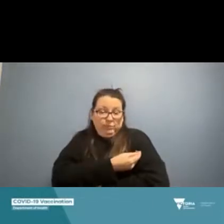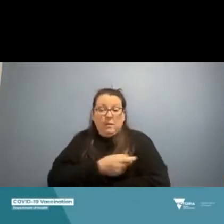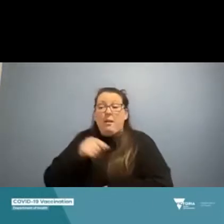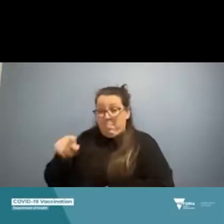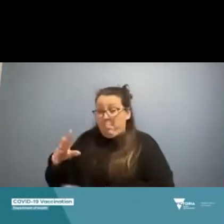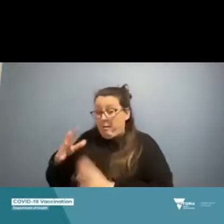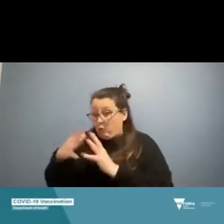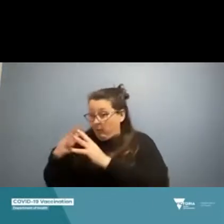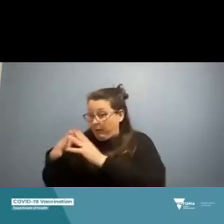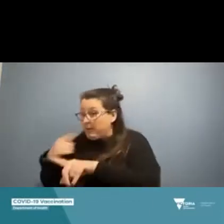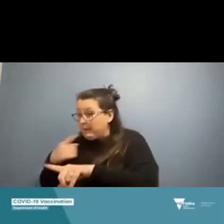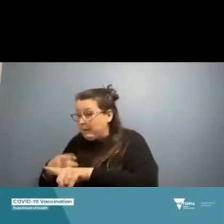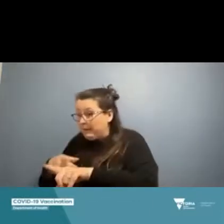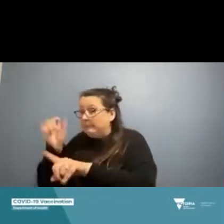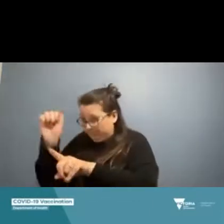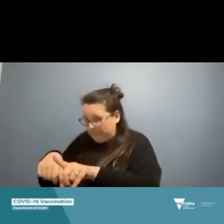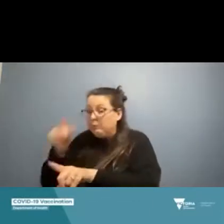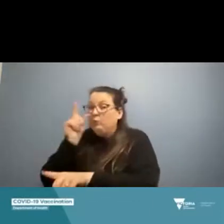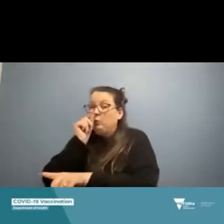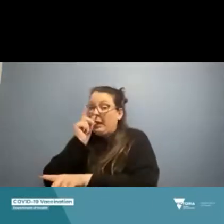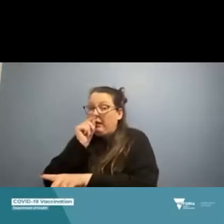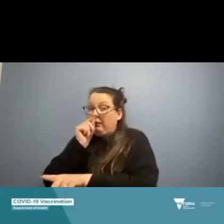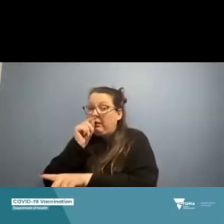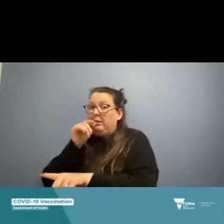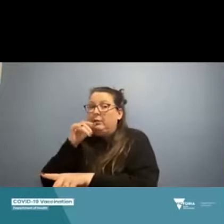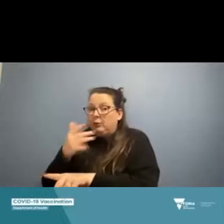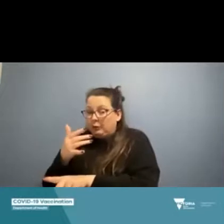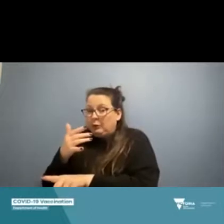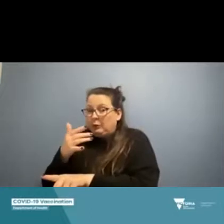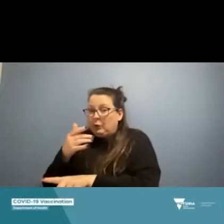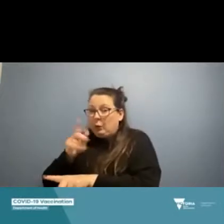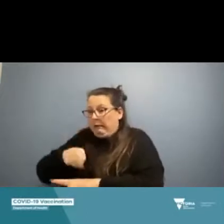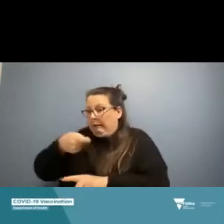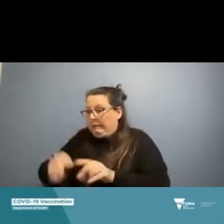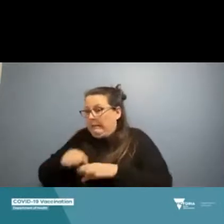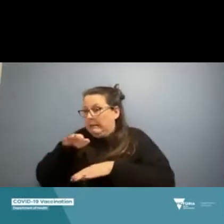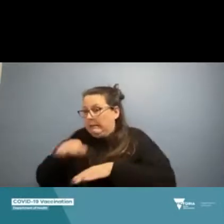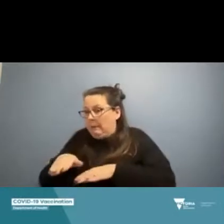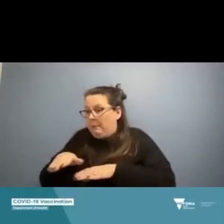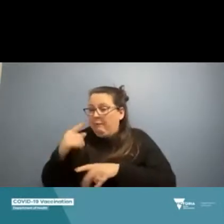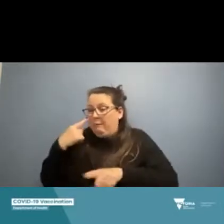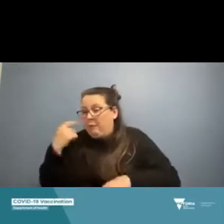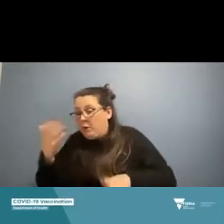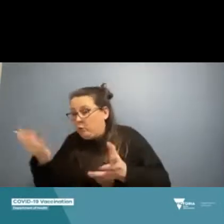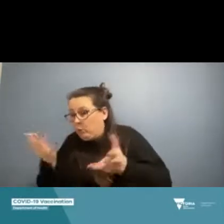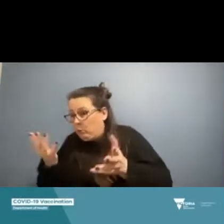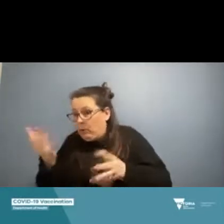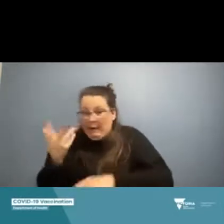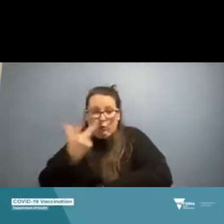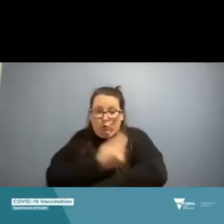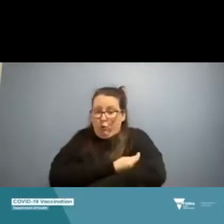for a COVID vaccine. So the next step is to find out where you can get your COVID vaccine, and there